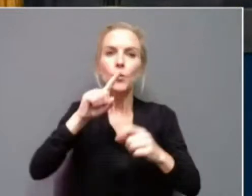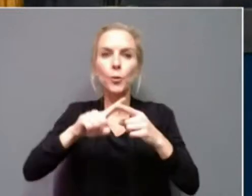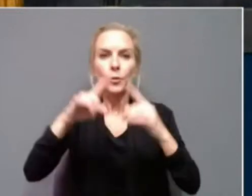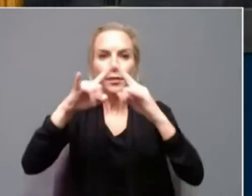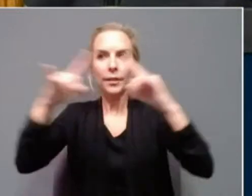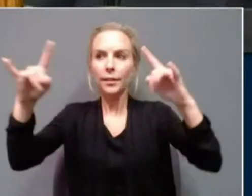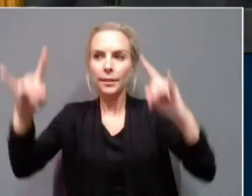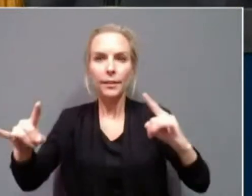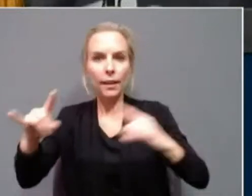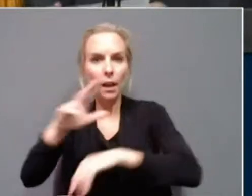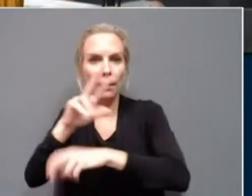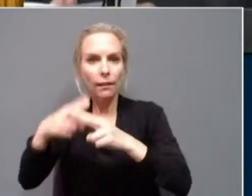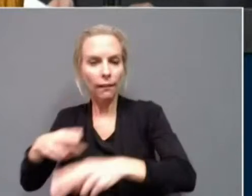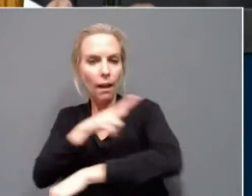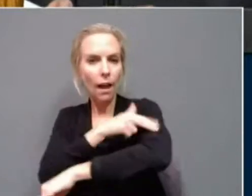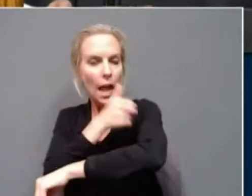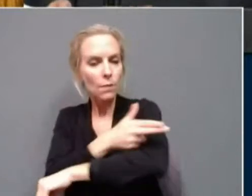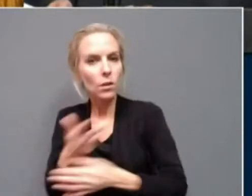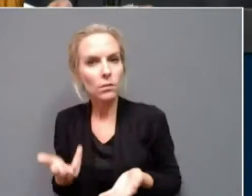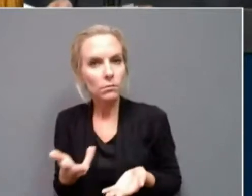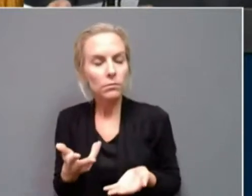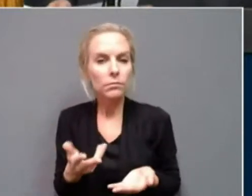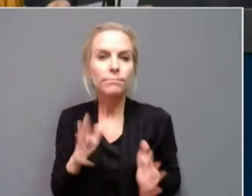And finally, people on a ventilator.